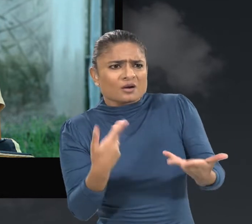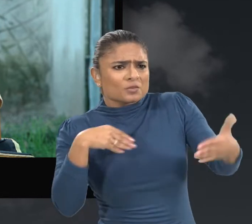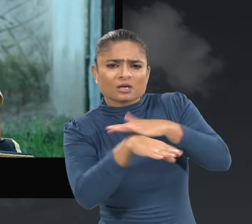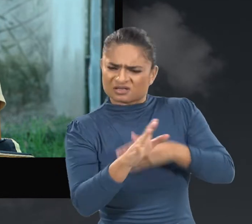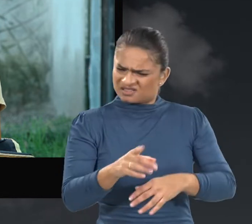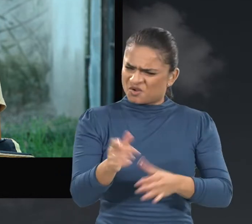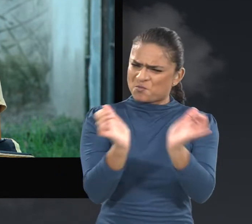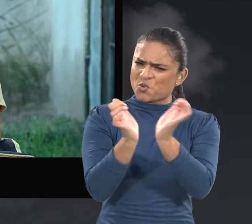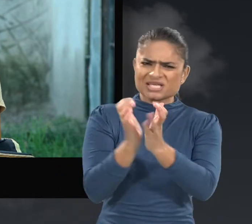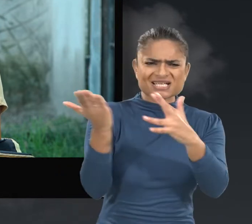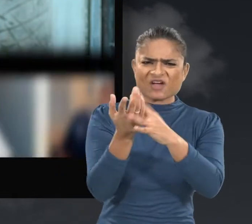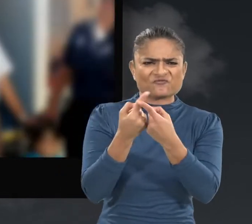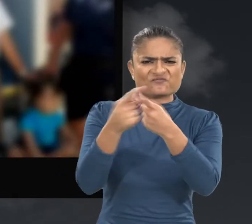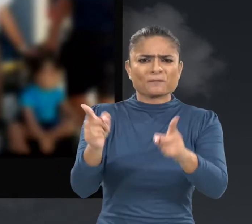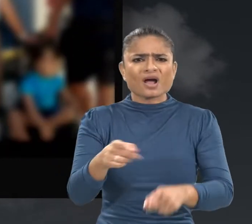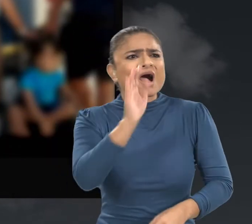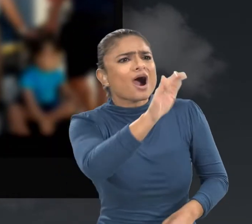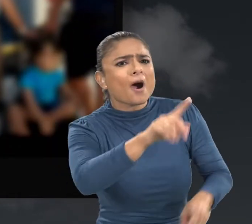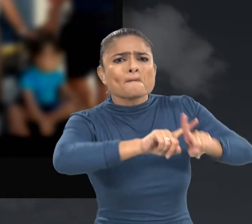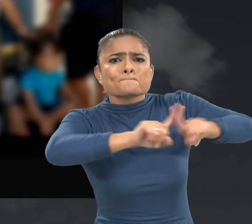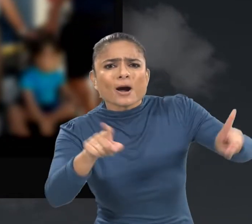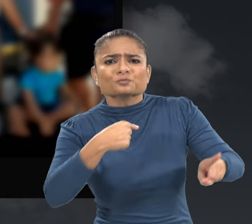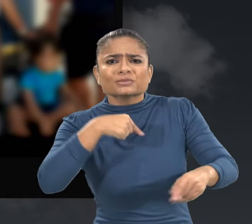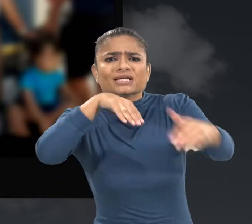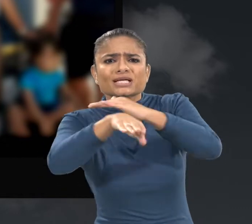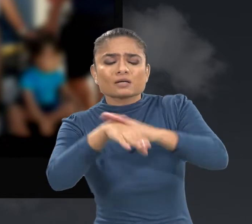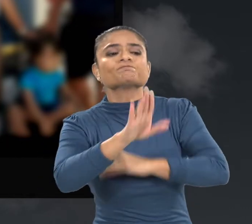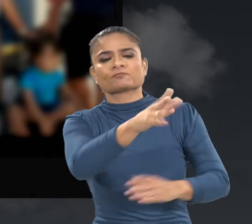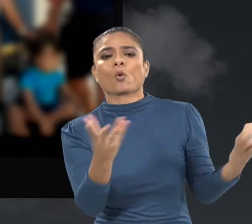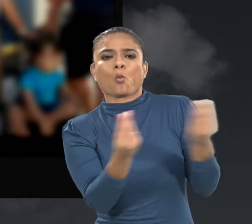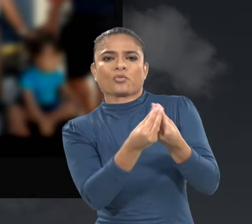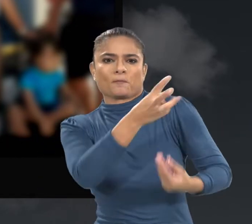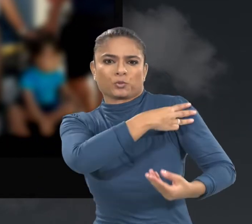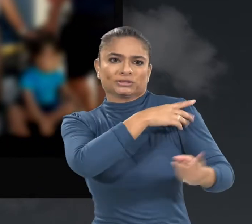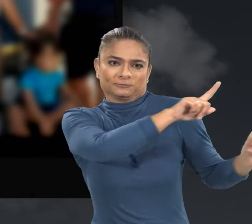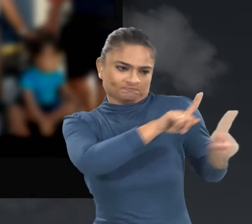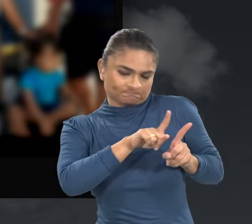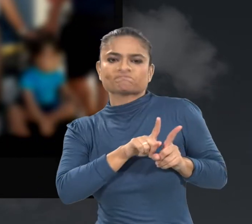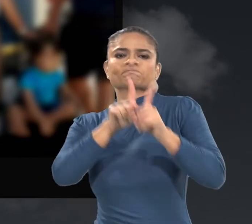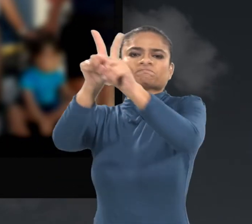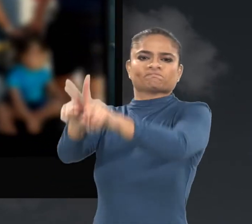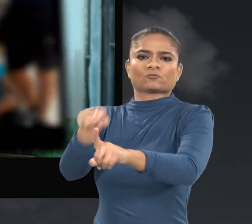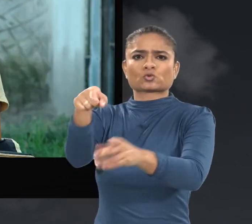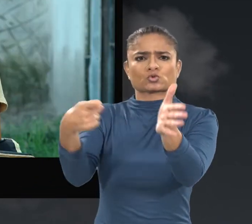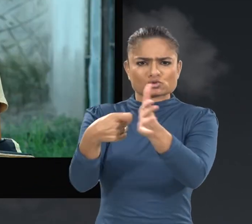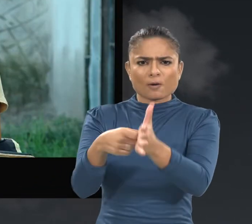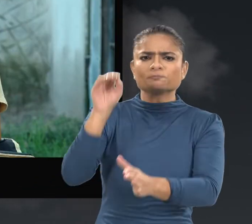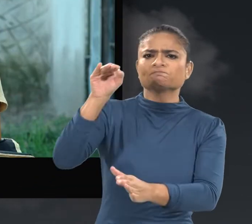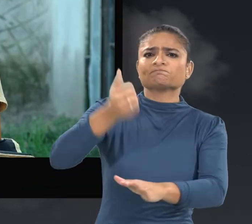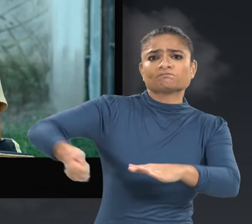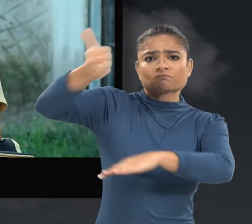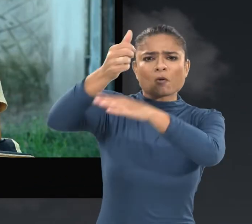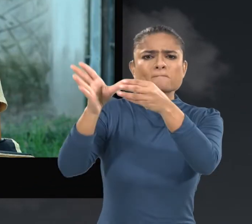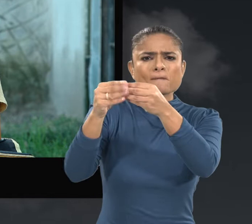this is not a criminal case, it's a civil case. He told 2 of the officers to go with me. We went to the